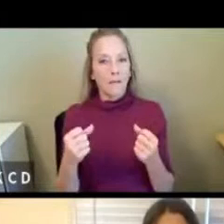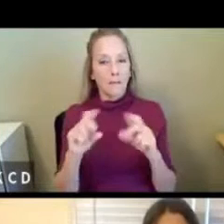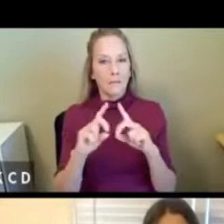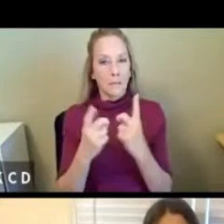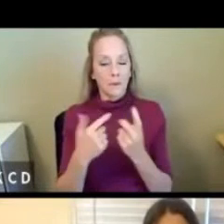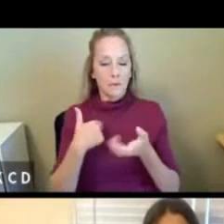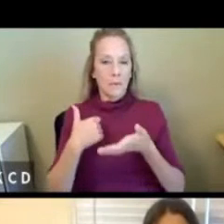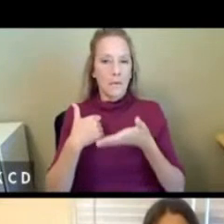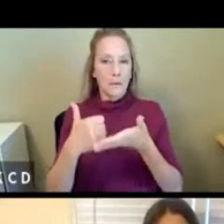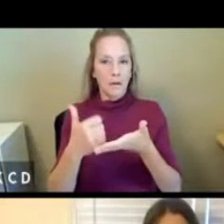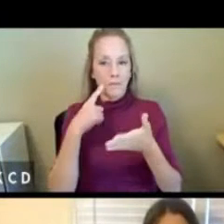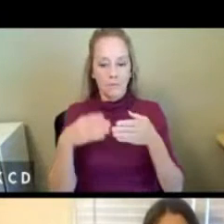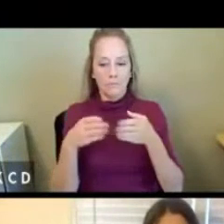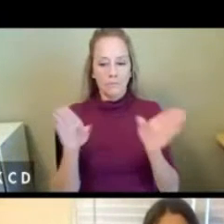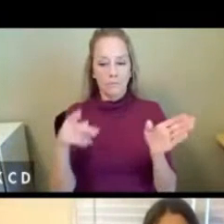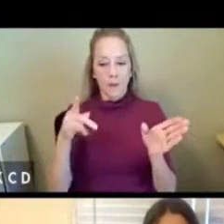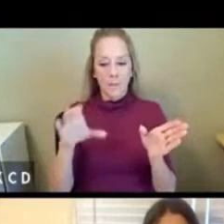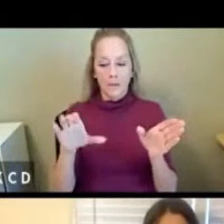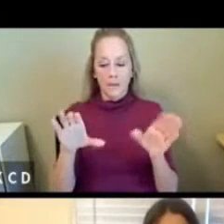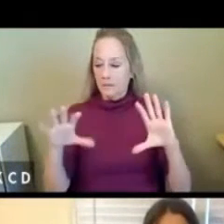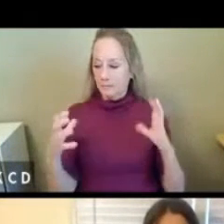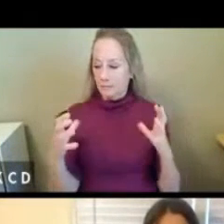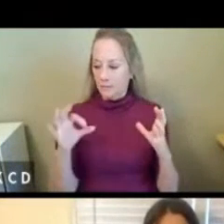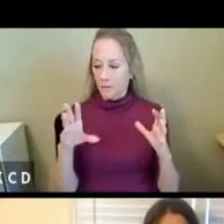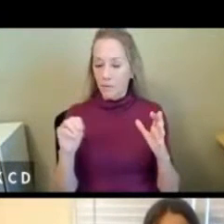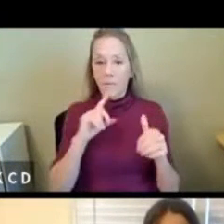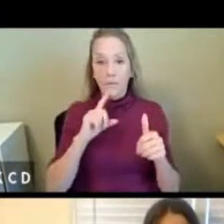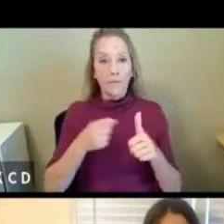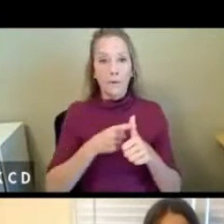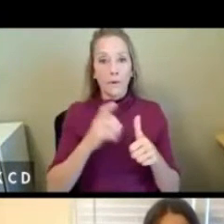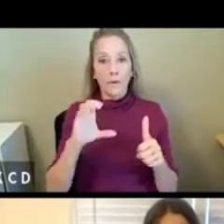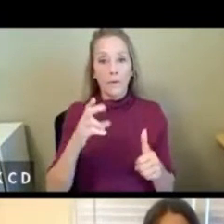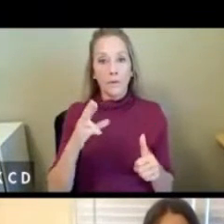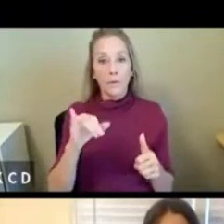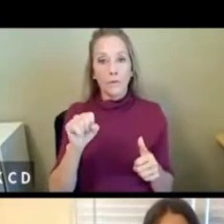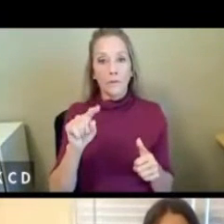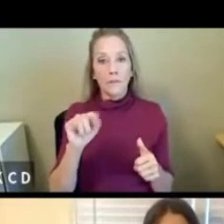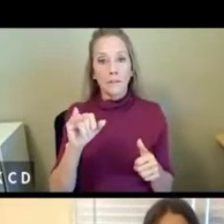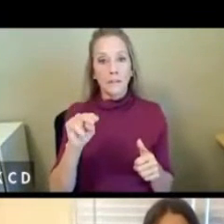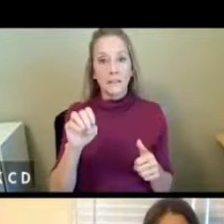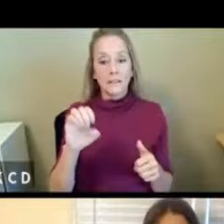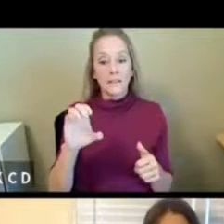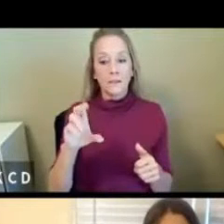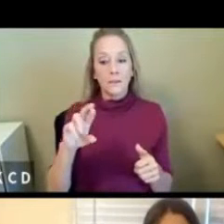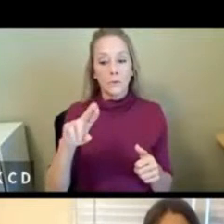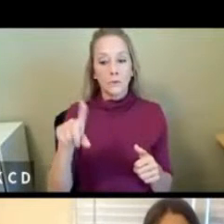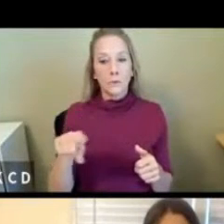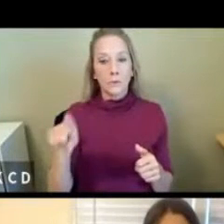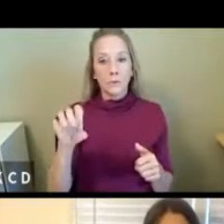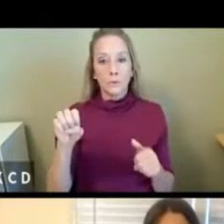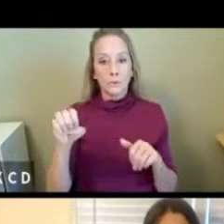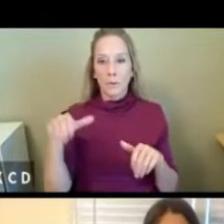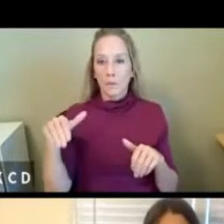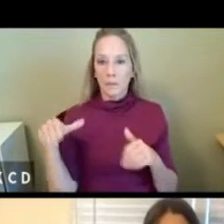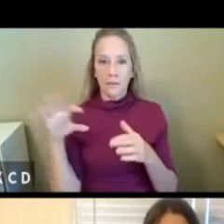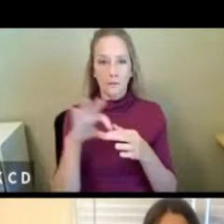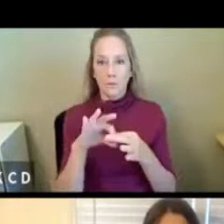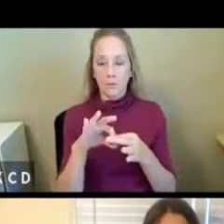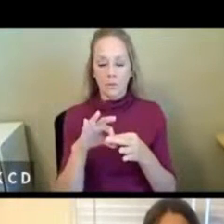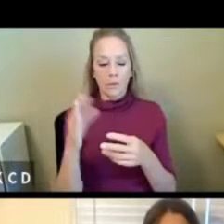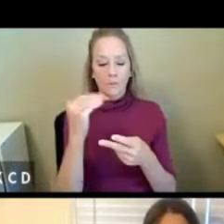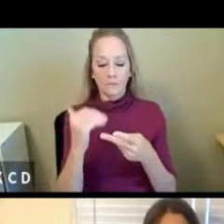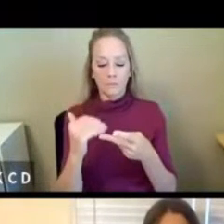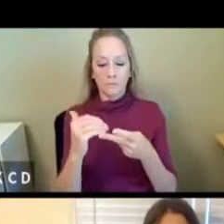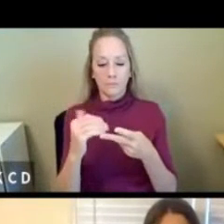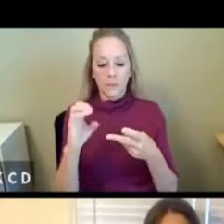today. The first individual we have, Christine Cruz, has not joined yet. Neither